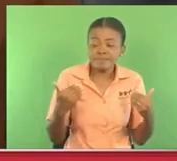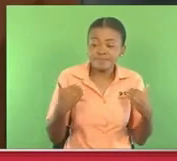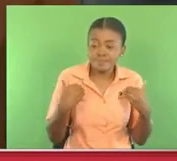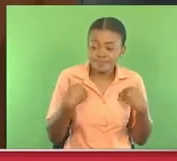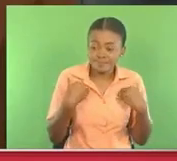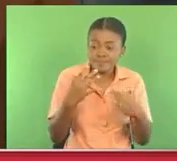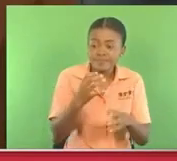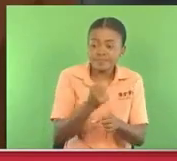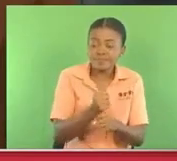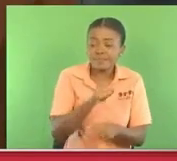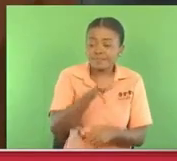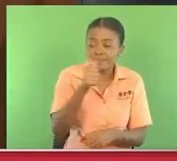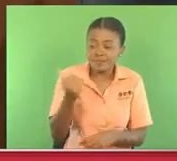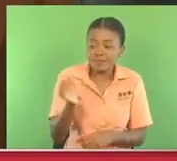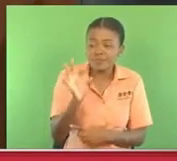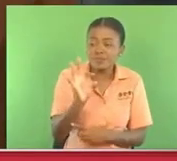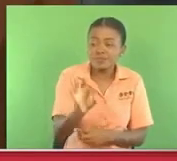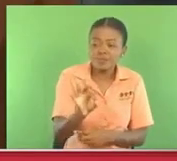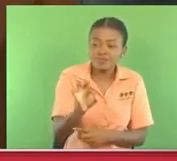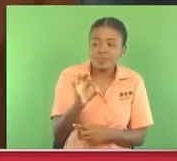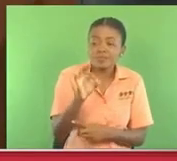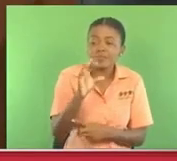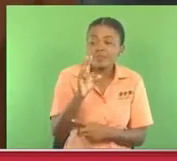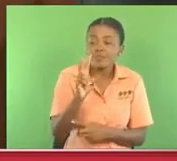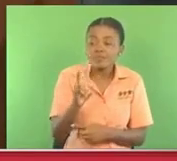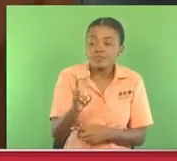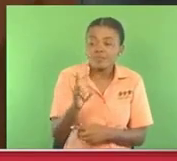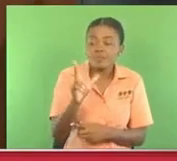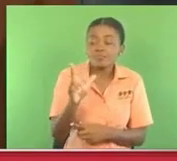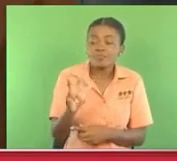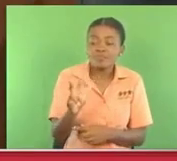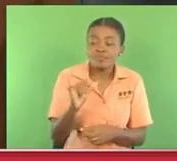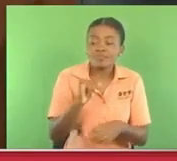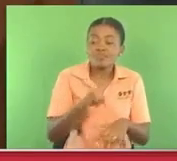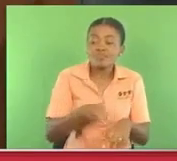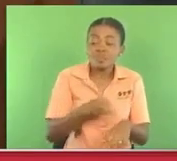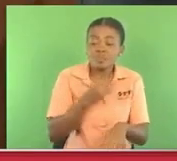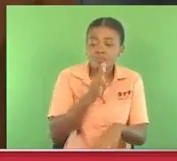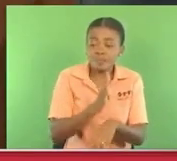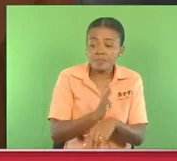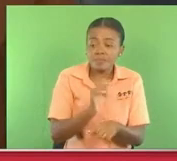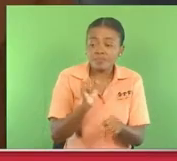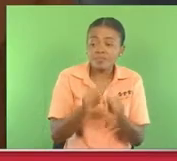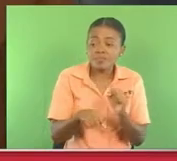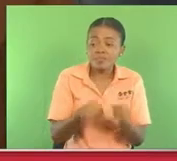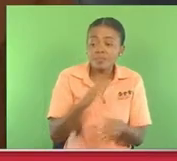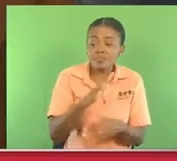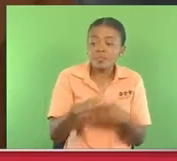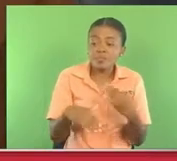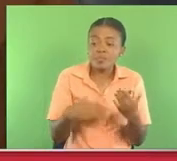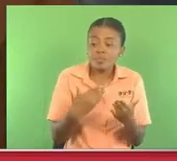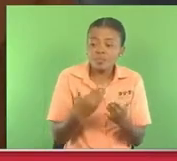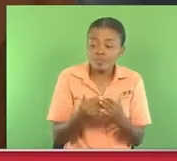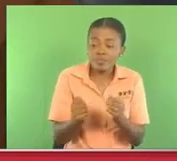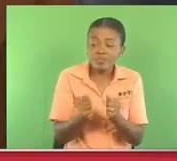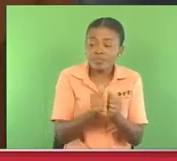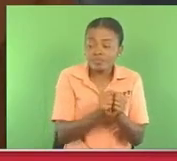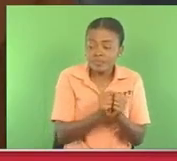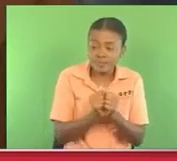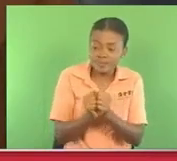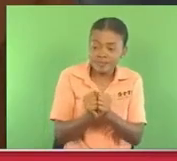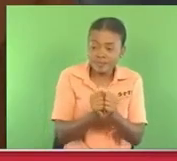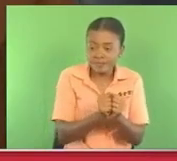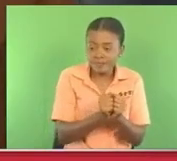another 923 jobs. So altogether, those that we are involved with through the Ministry of Trade and through